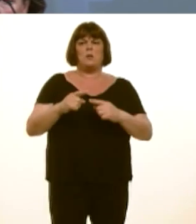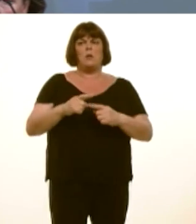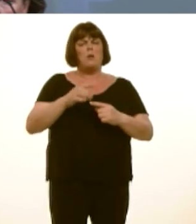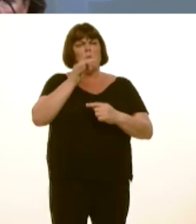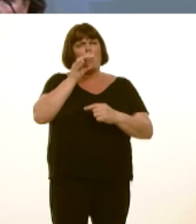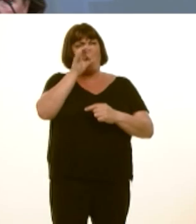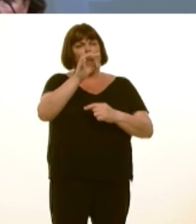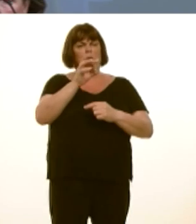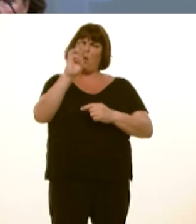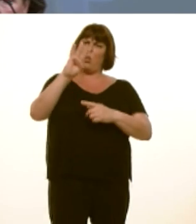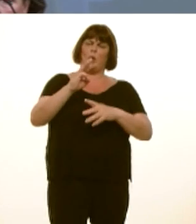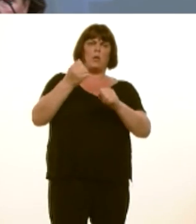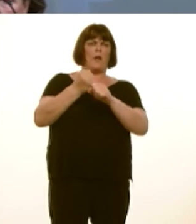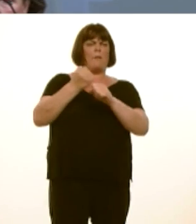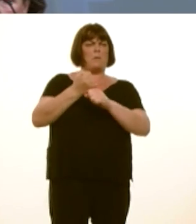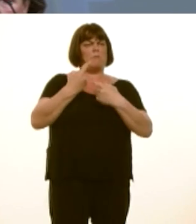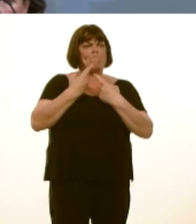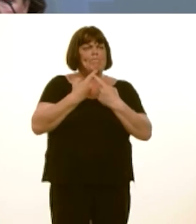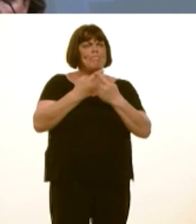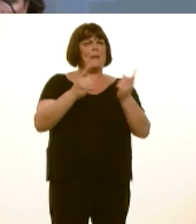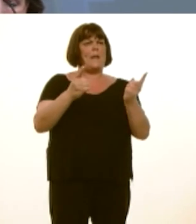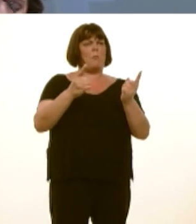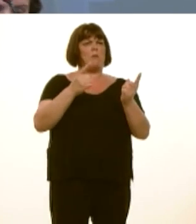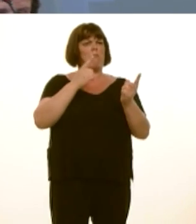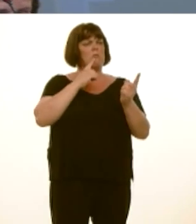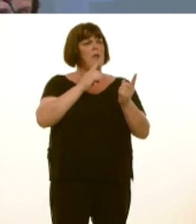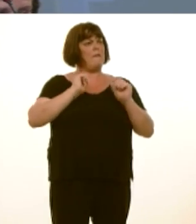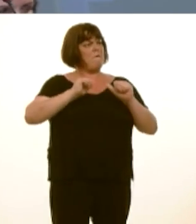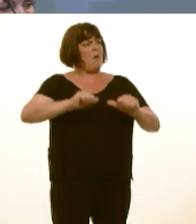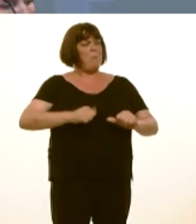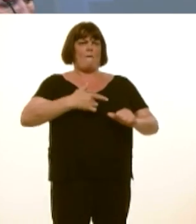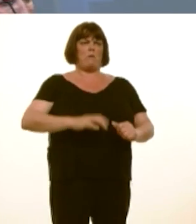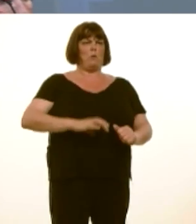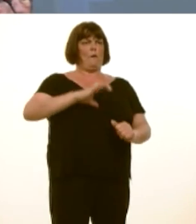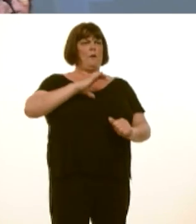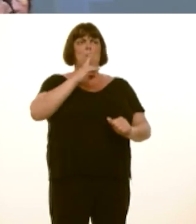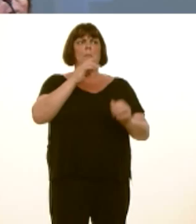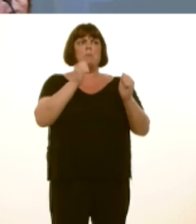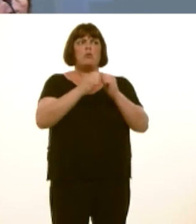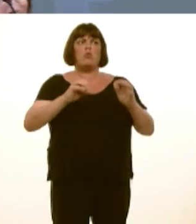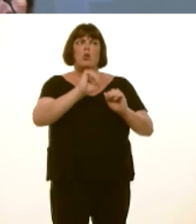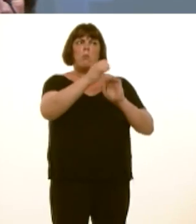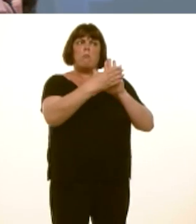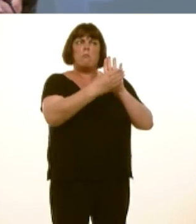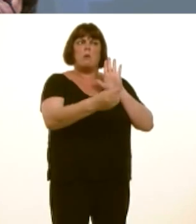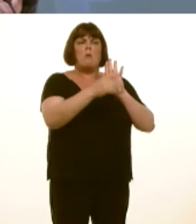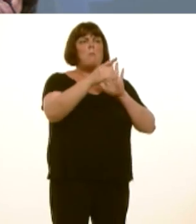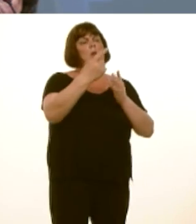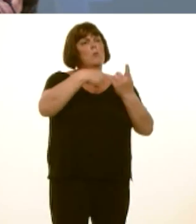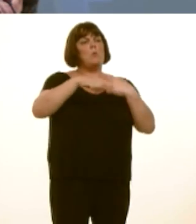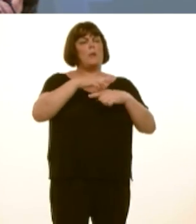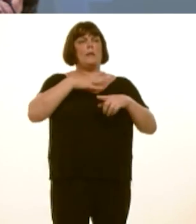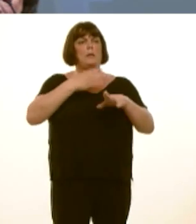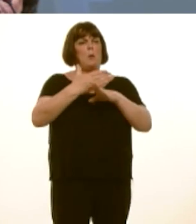bringing forward the announcement that the industry can at least have some certainty? They might disagree with the model that you'll bring forward, but they do need to be working